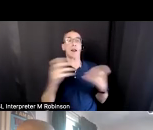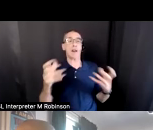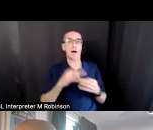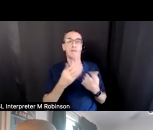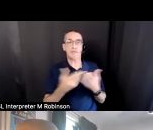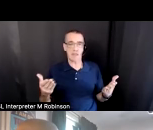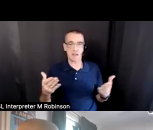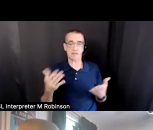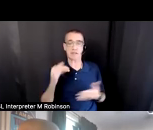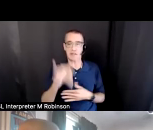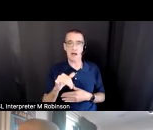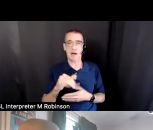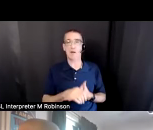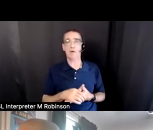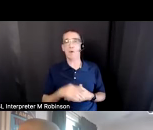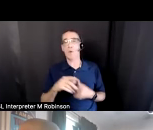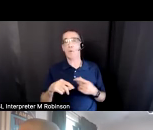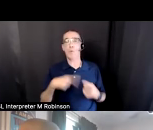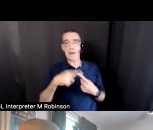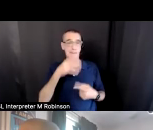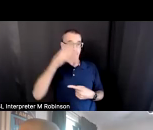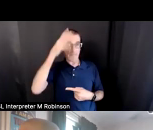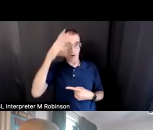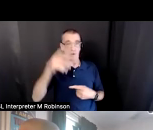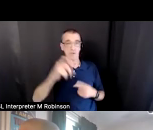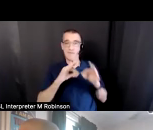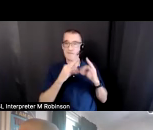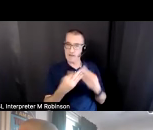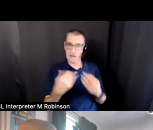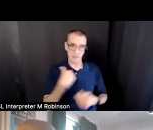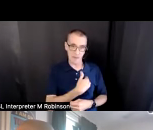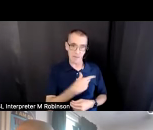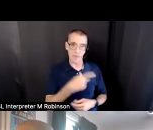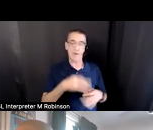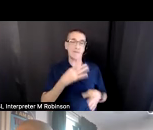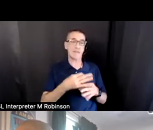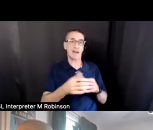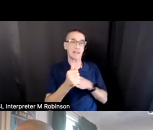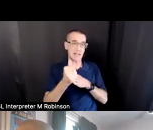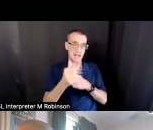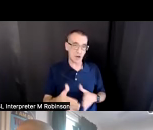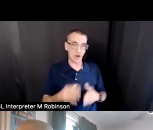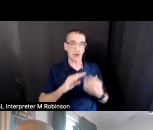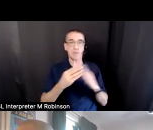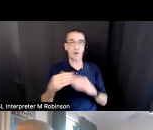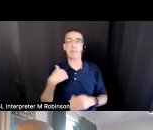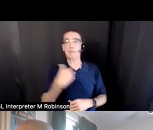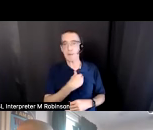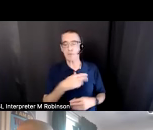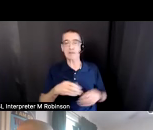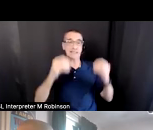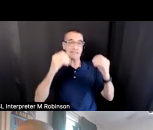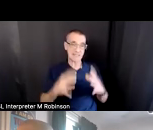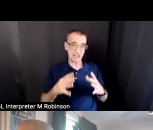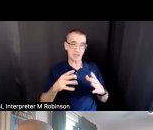things that when parents, when family members, when faith leaders, when community members, when teachers